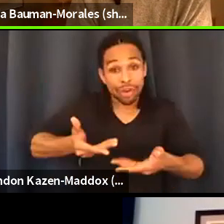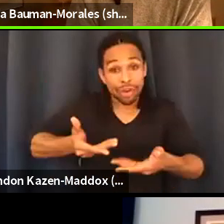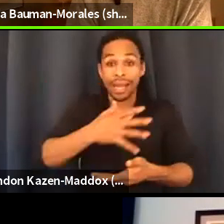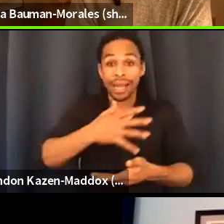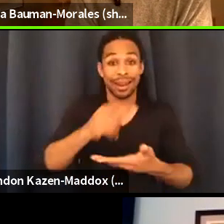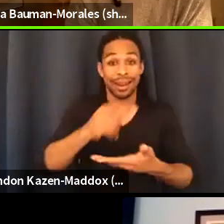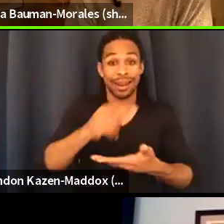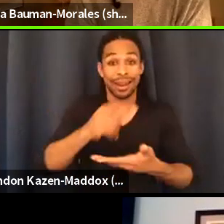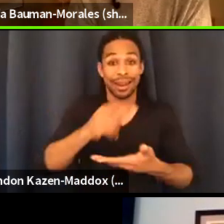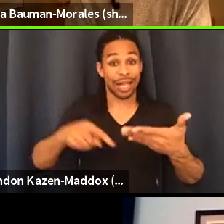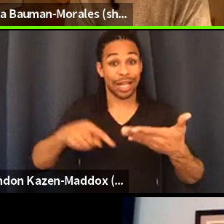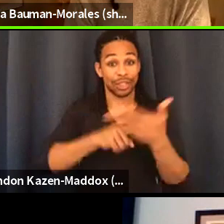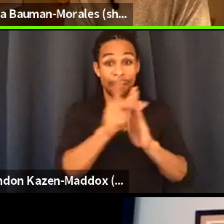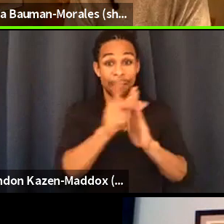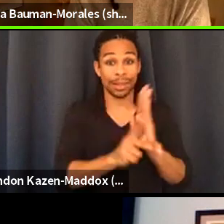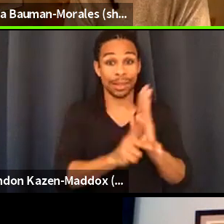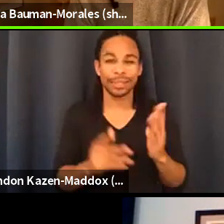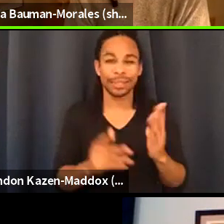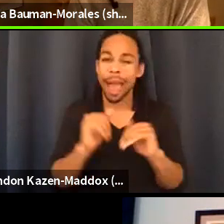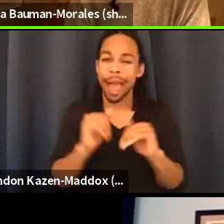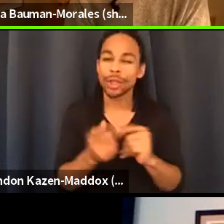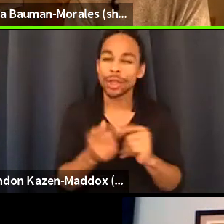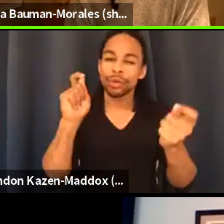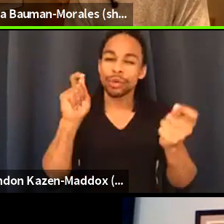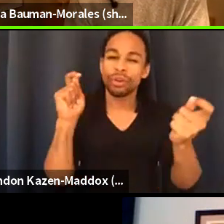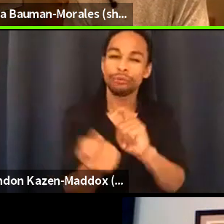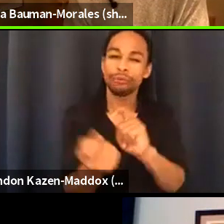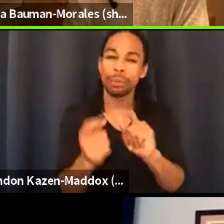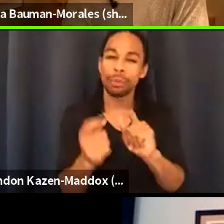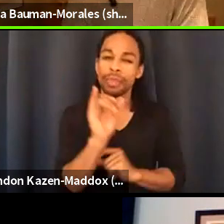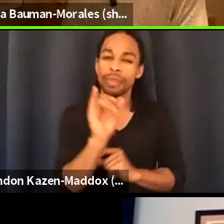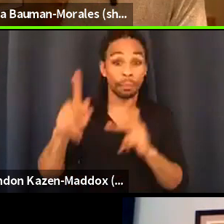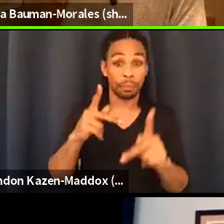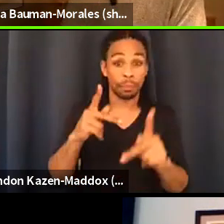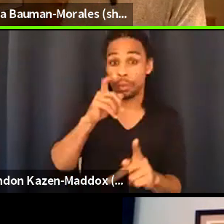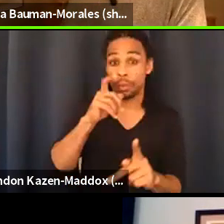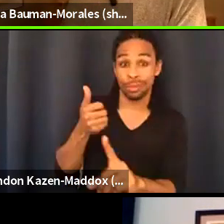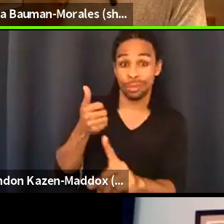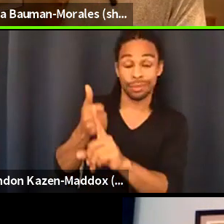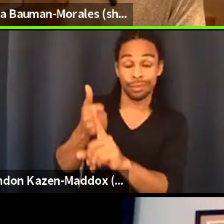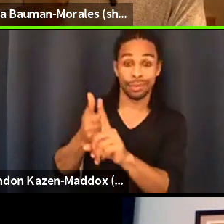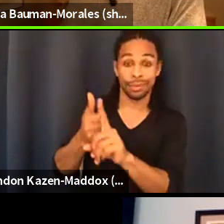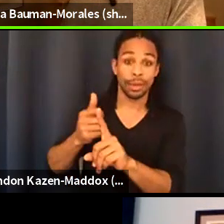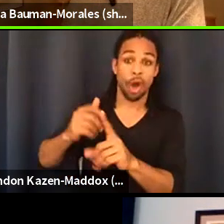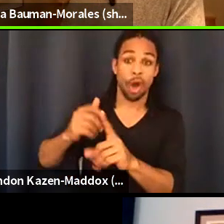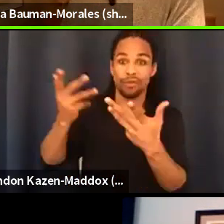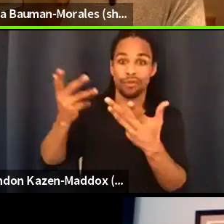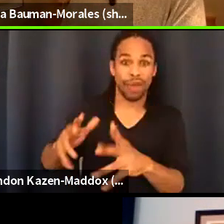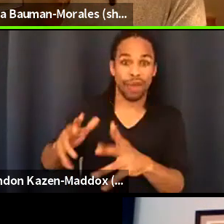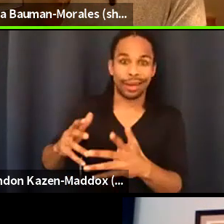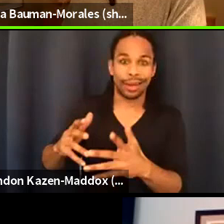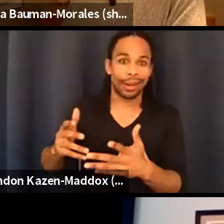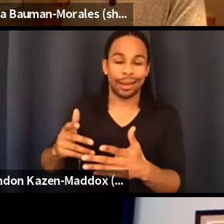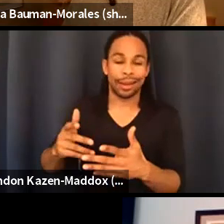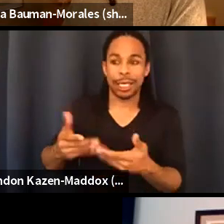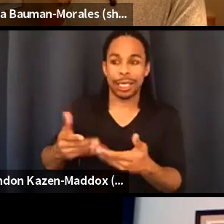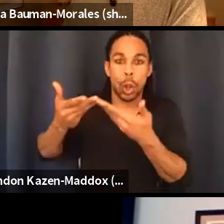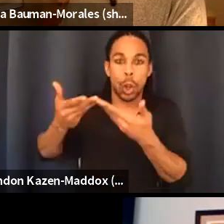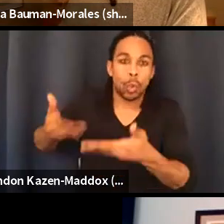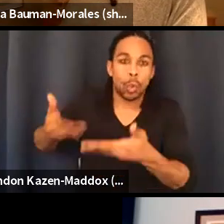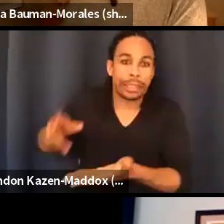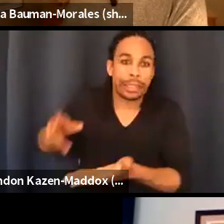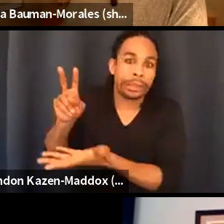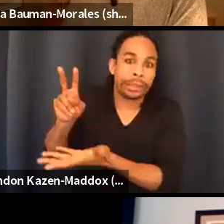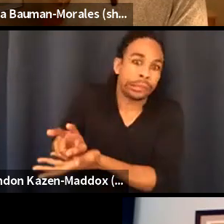the cracks, as well as those who are in the lurch now because of the pandemic? Yeah. So I was